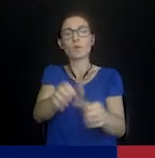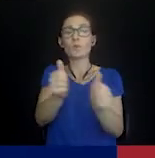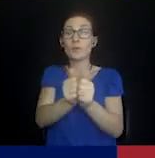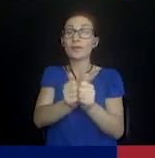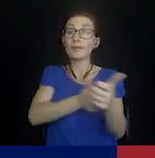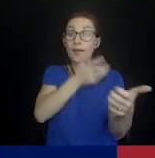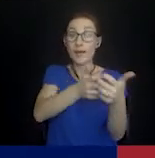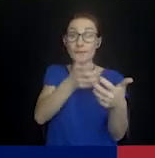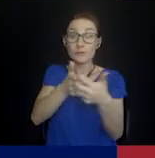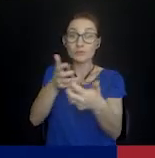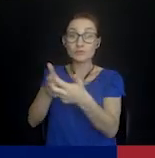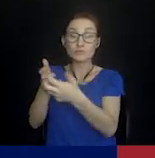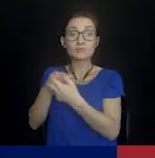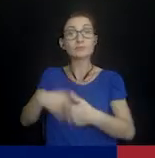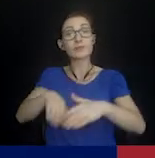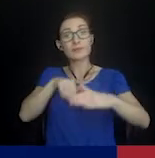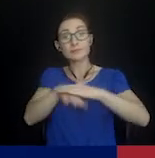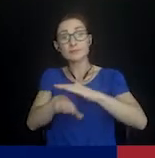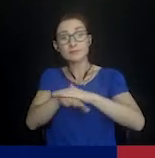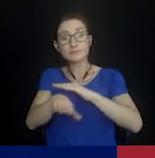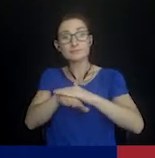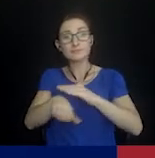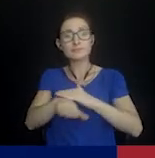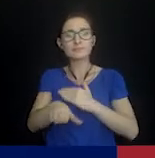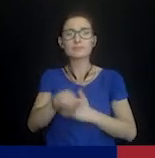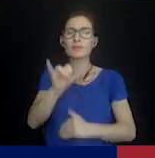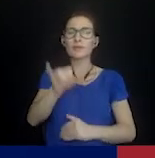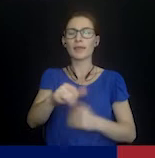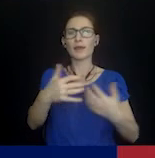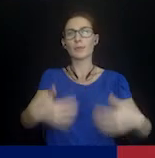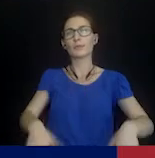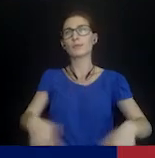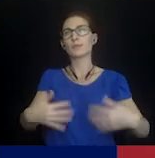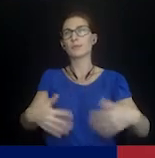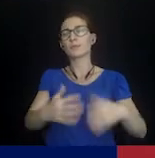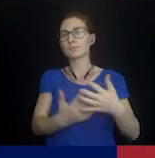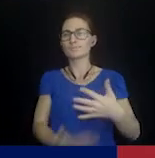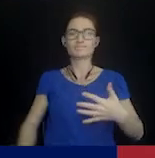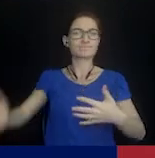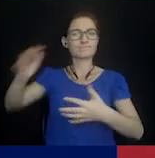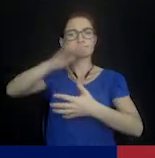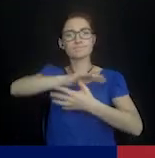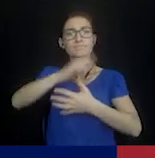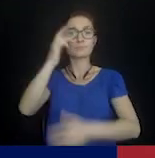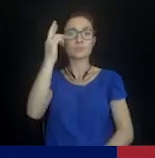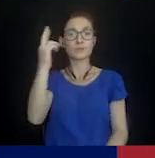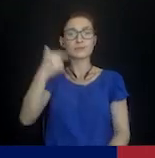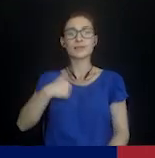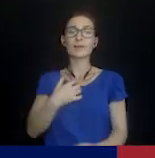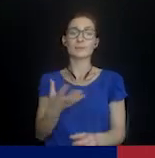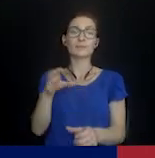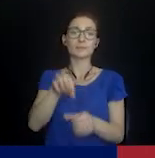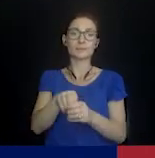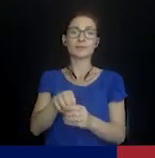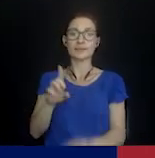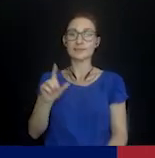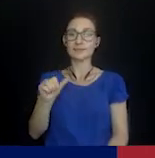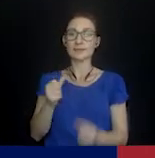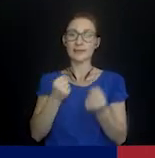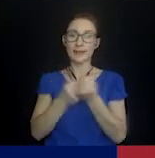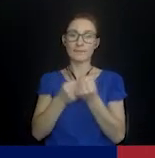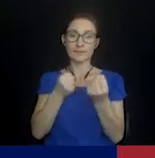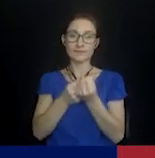that are necessary is to me one of the main reasons that I am involved